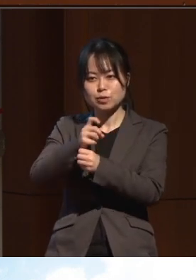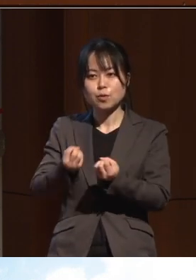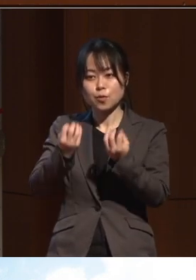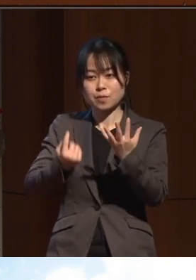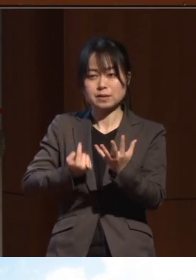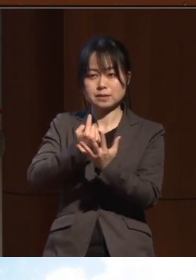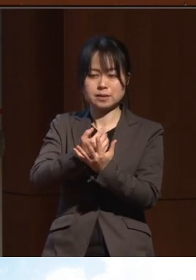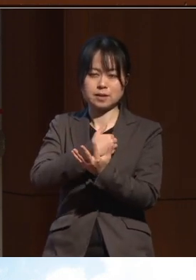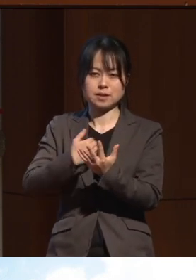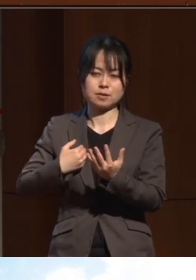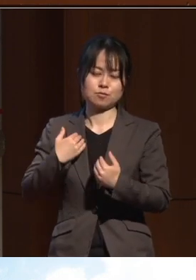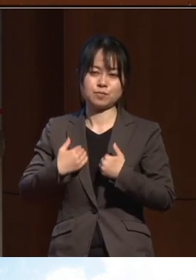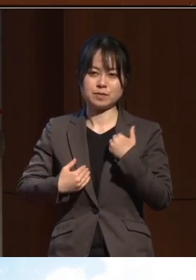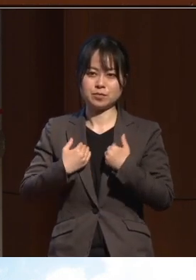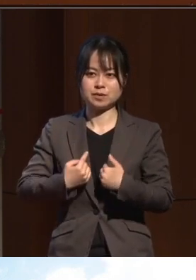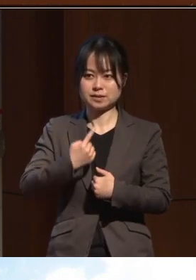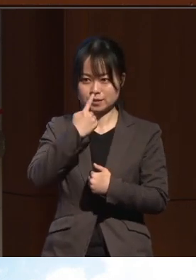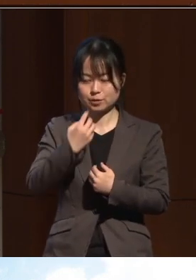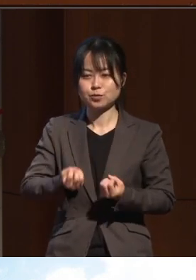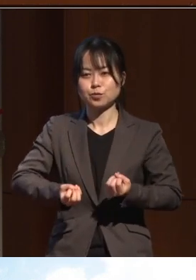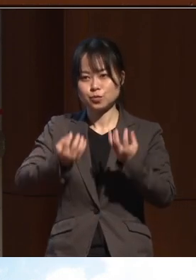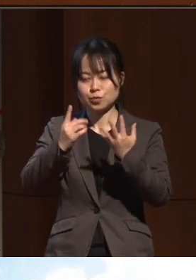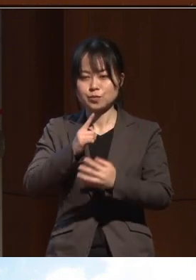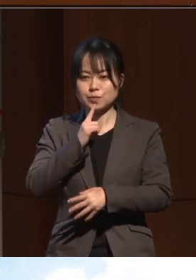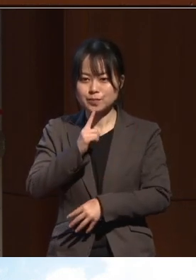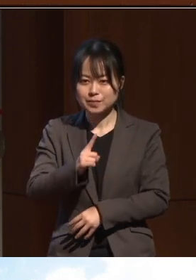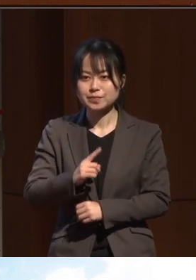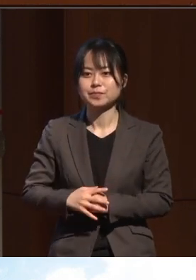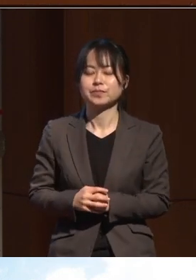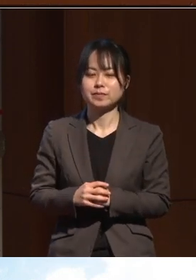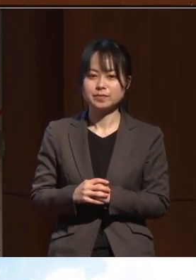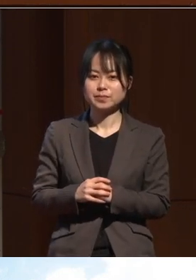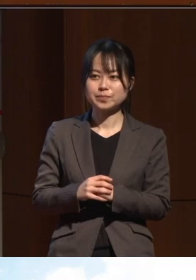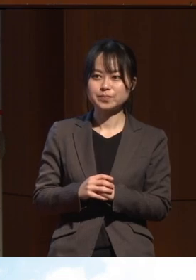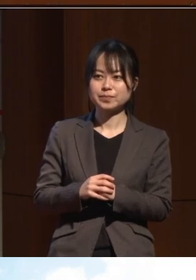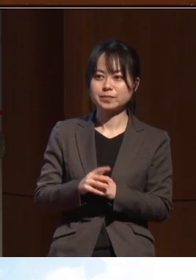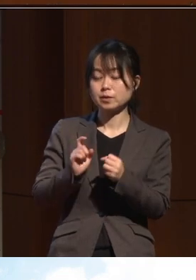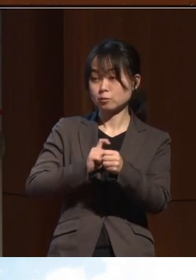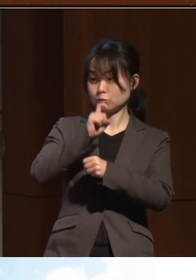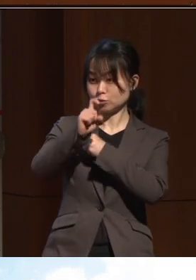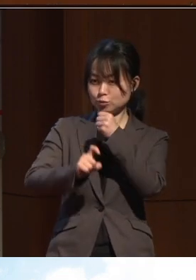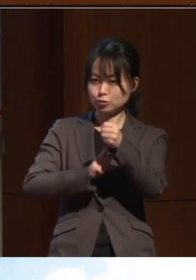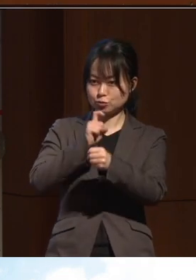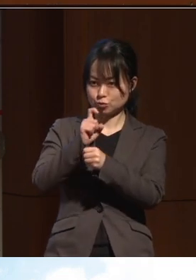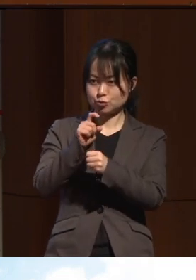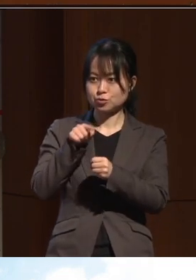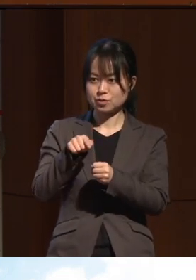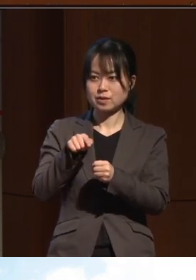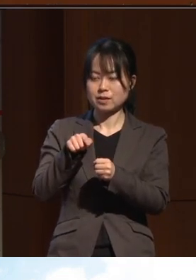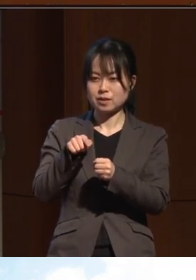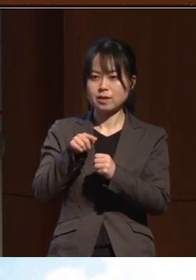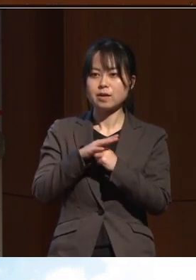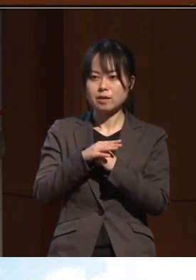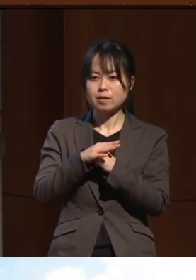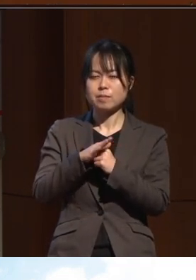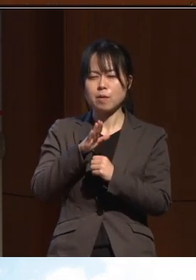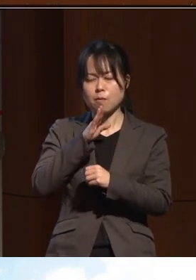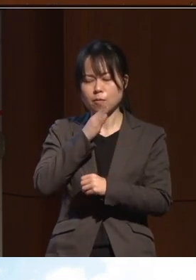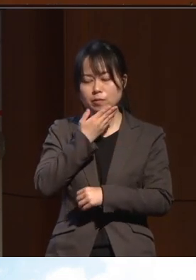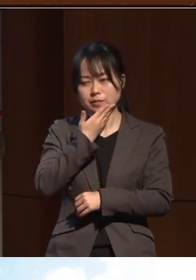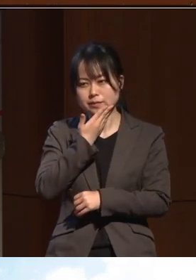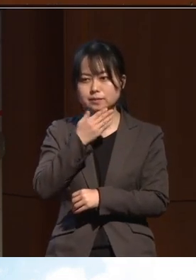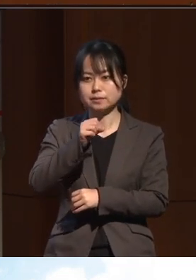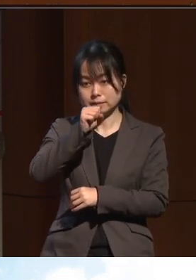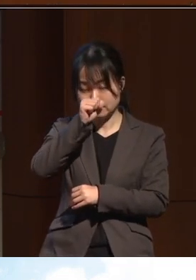team. Your 10th anniversary, I think, has shown the importance of that by the attendance that is here today and the wide array of congratulatory